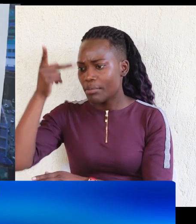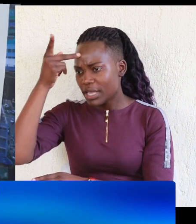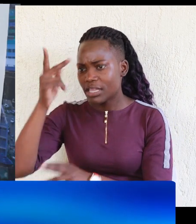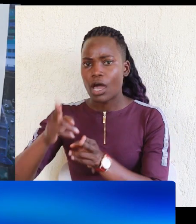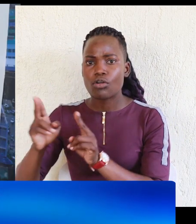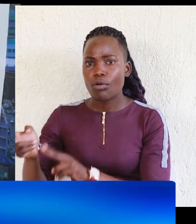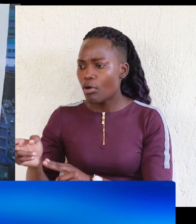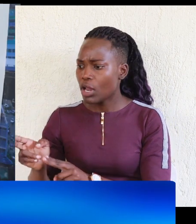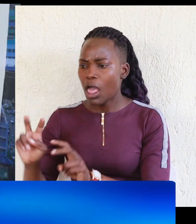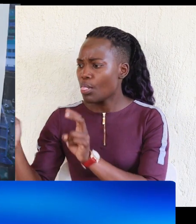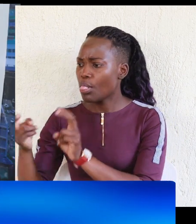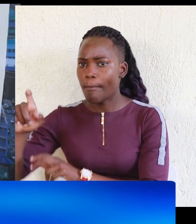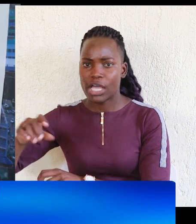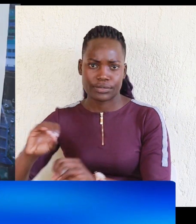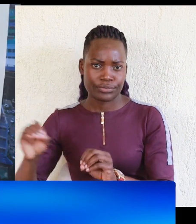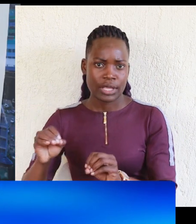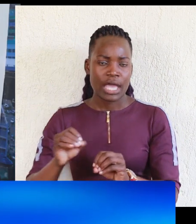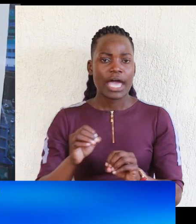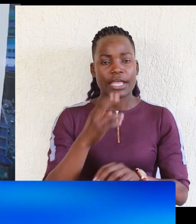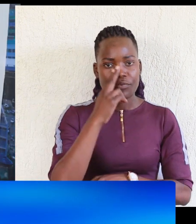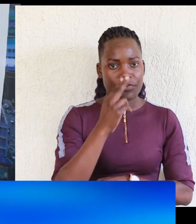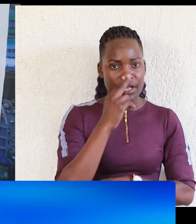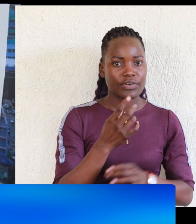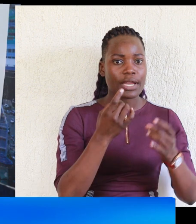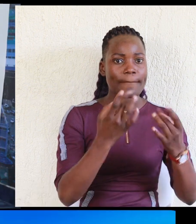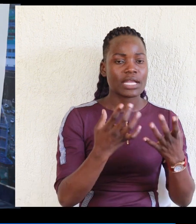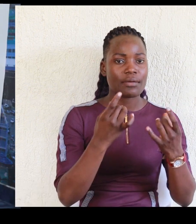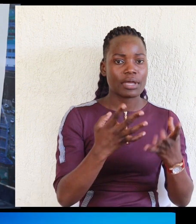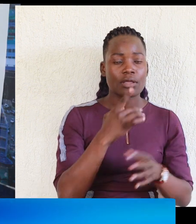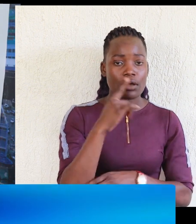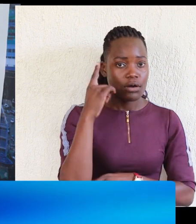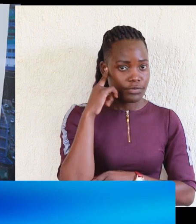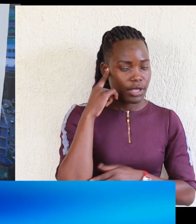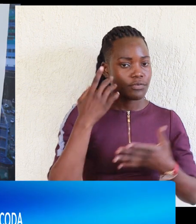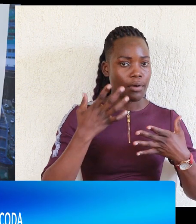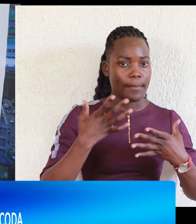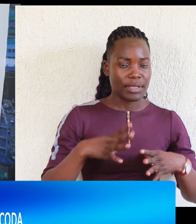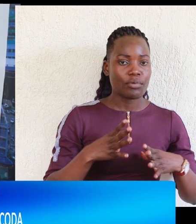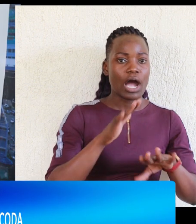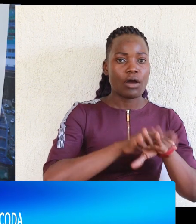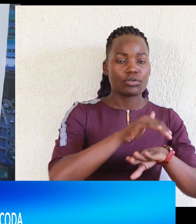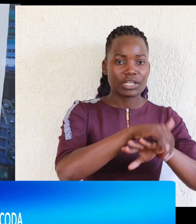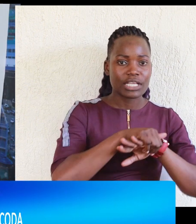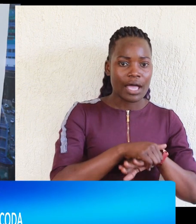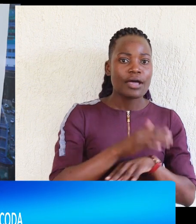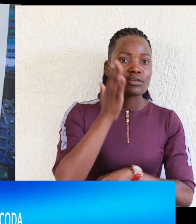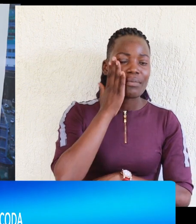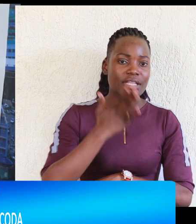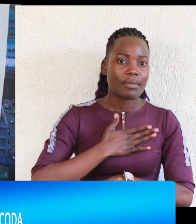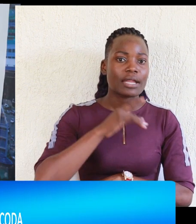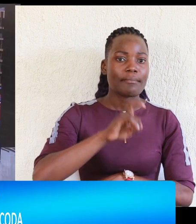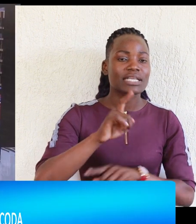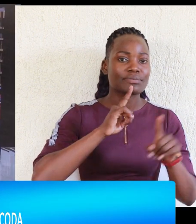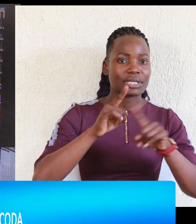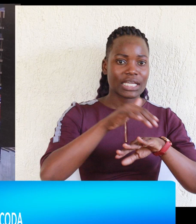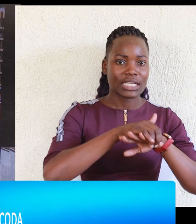really wondered. And funny enough, most of the deaf people are good in English and not maybe their mother tongue. So I would be like, my mom has to speak English.